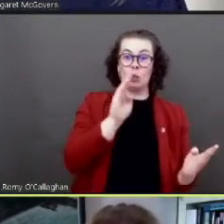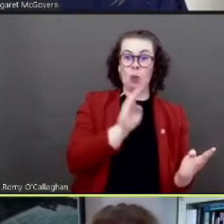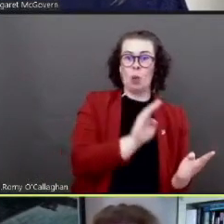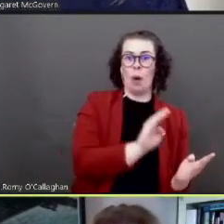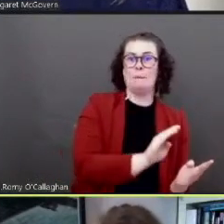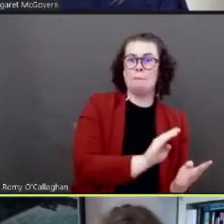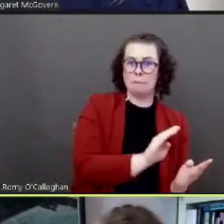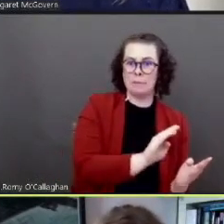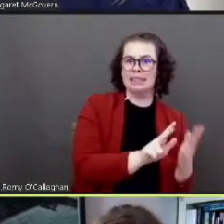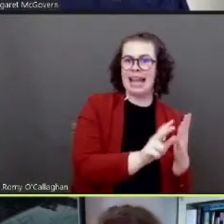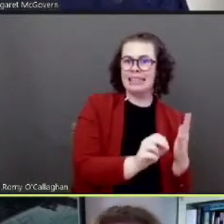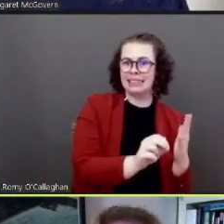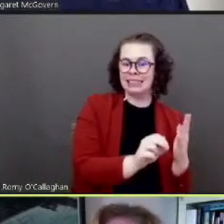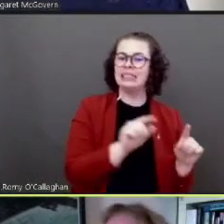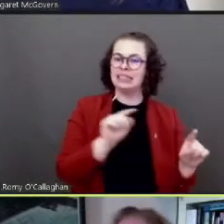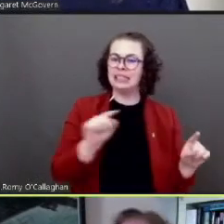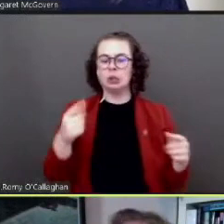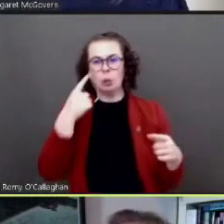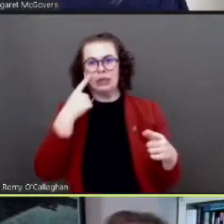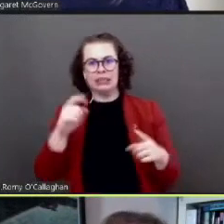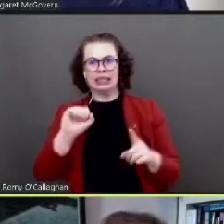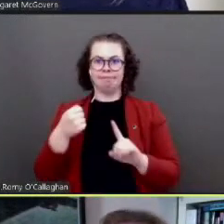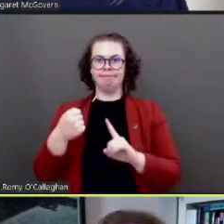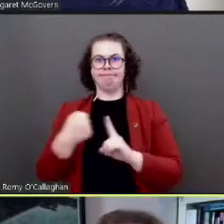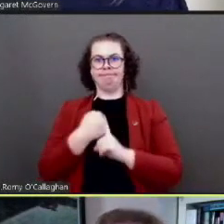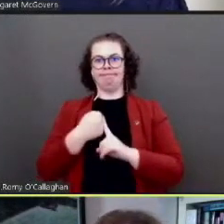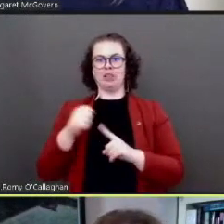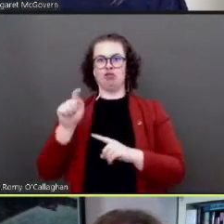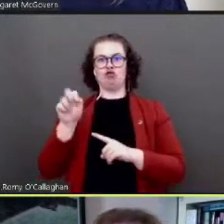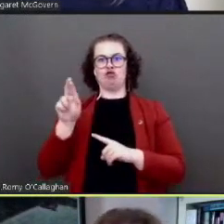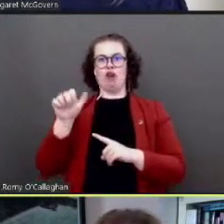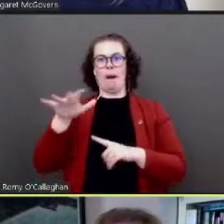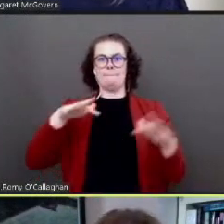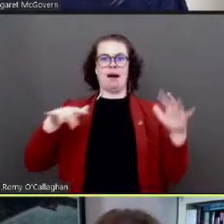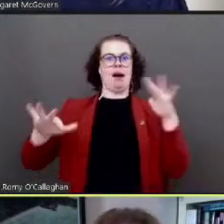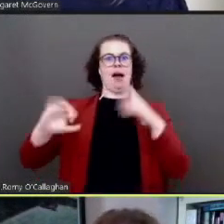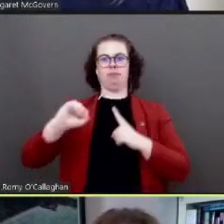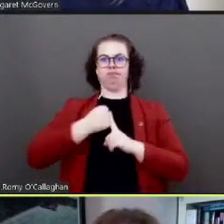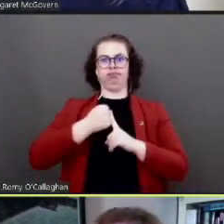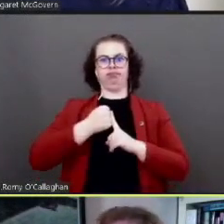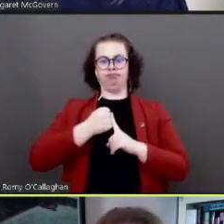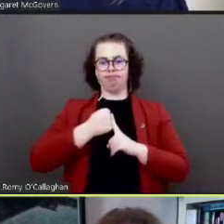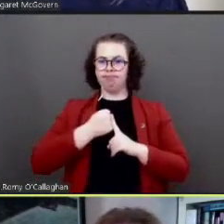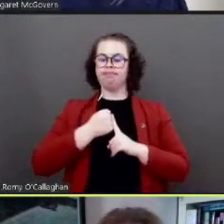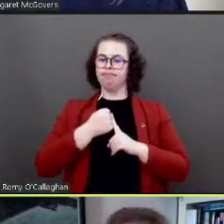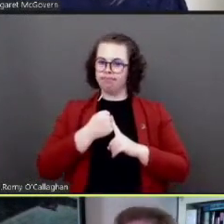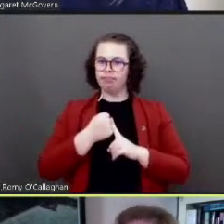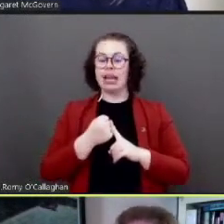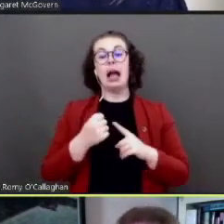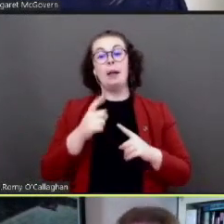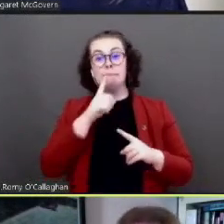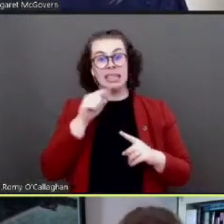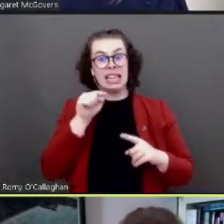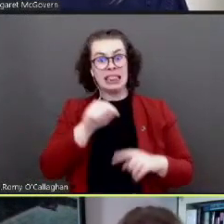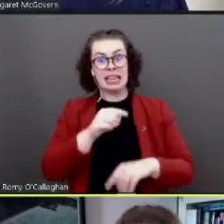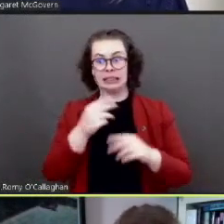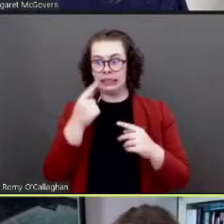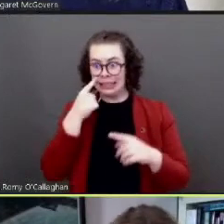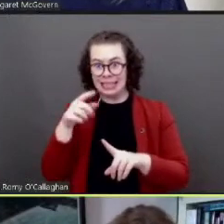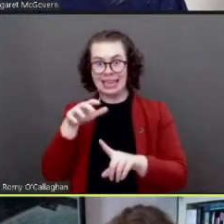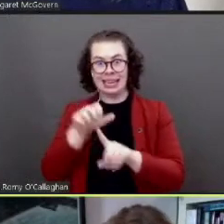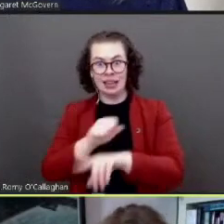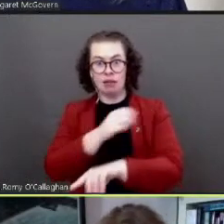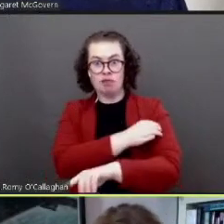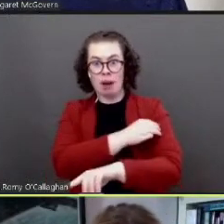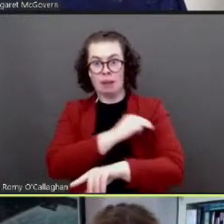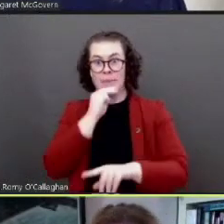quite devastating, but we need to treat them as not predictive, but as opportunities for change much earlier on in